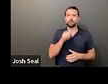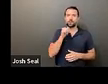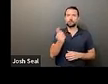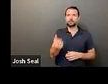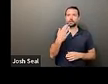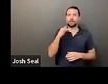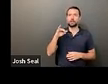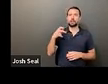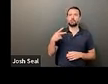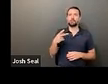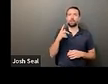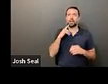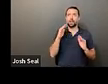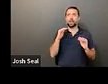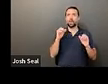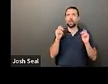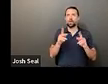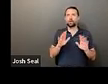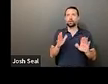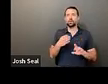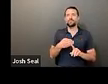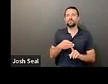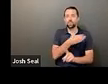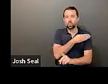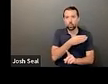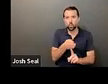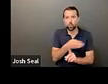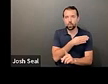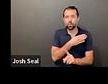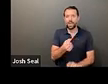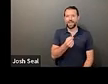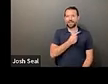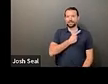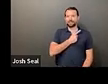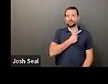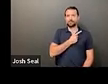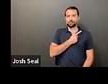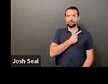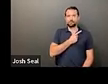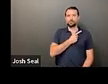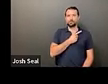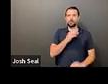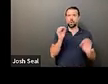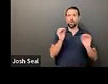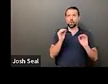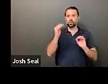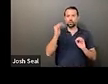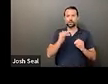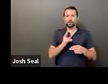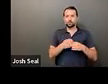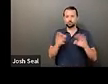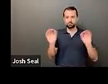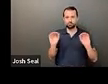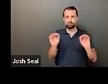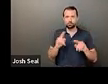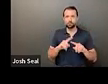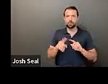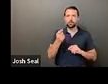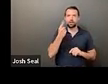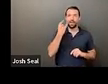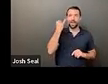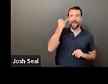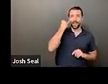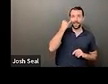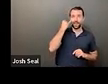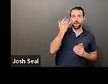Send it to us in an email. Send it to us as a hypothetical. Don't put any child information on it. Just, if this were an IEP goal, how